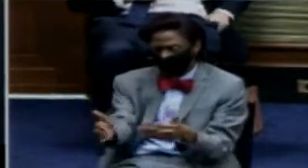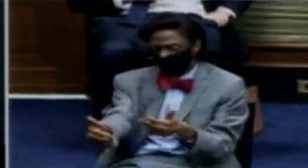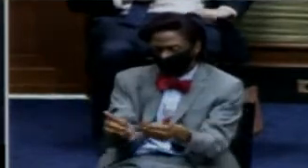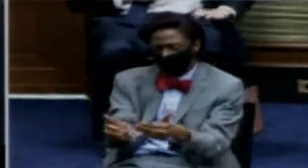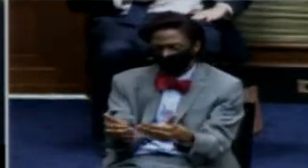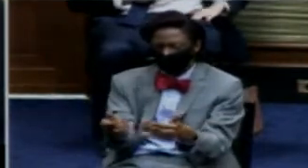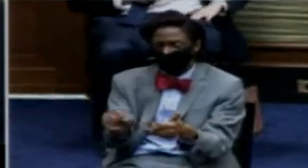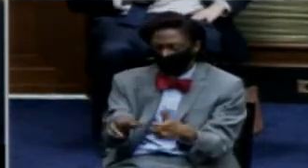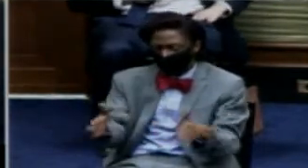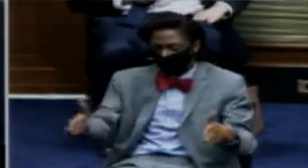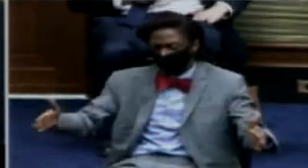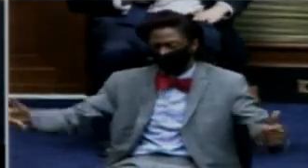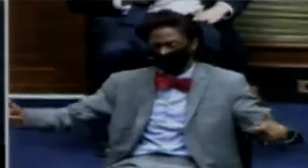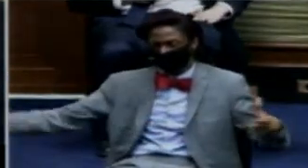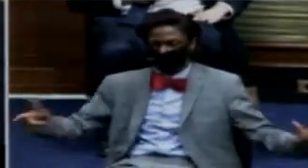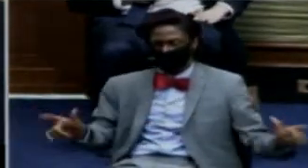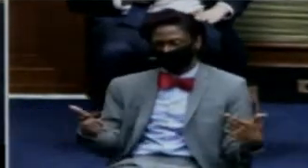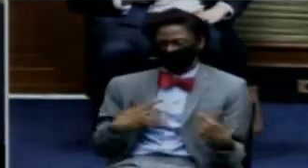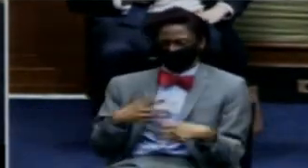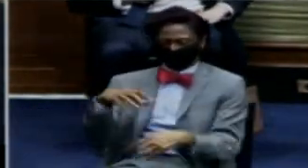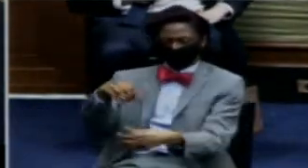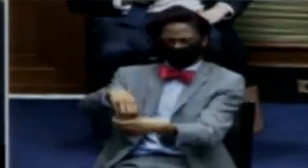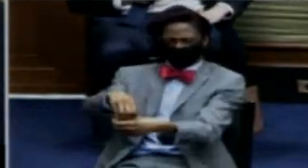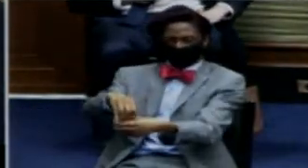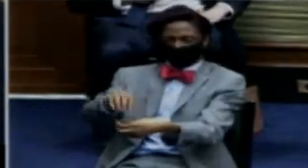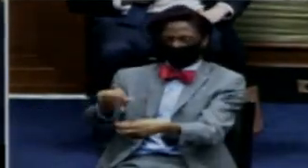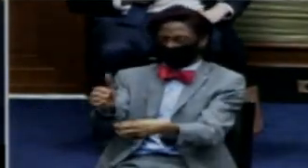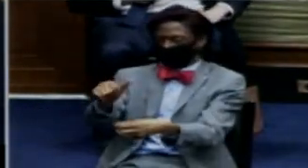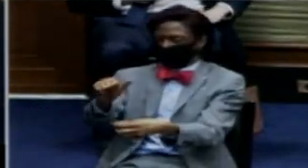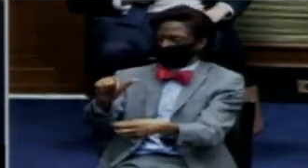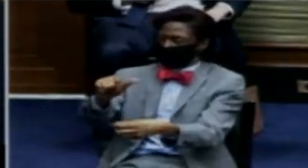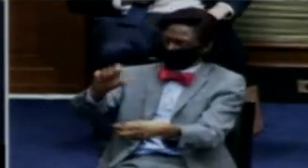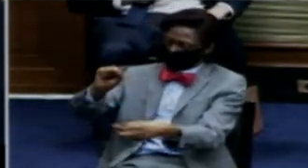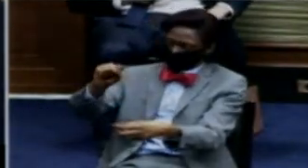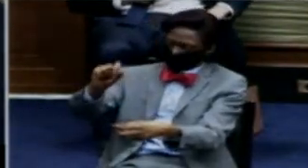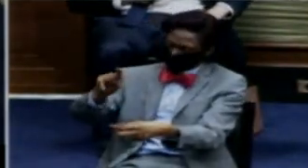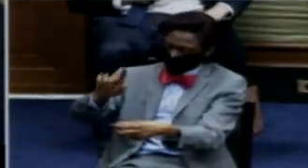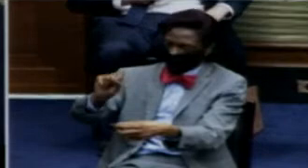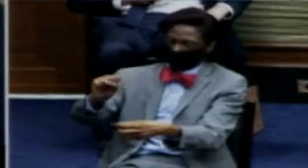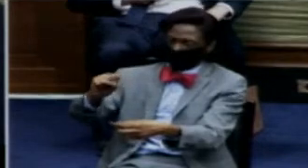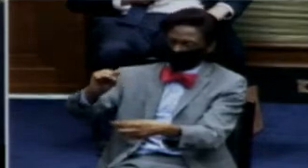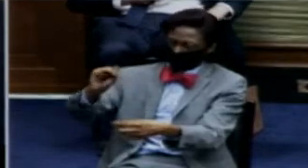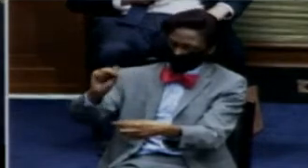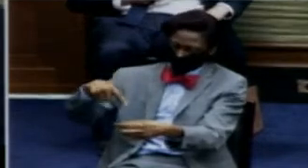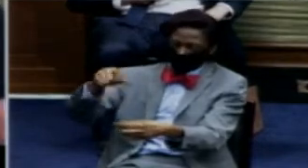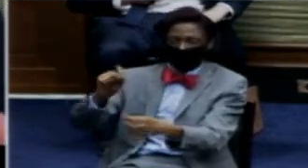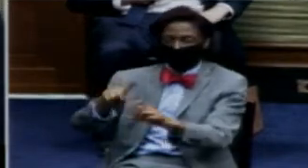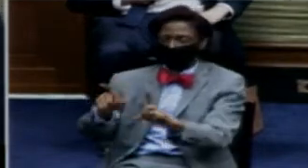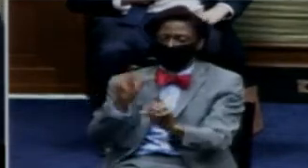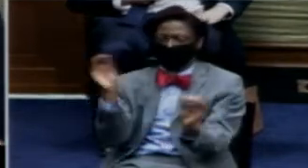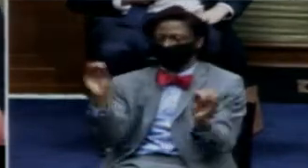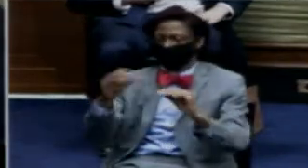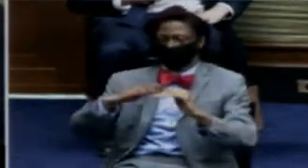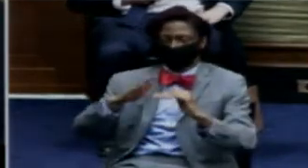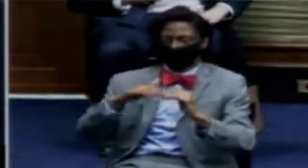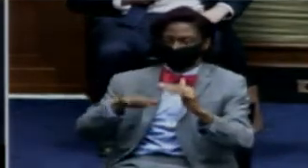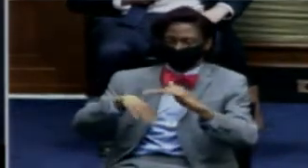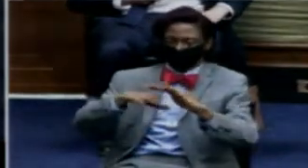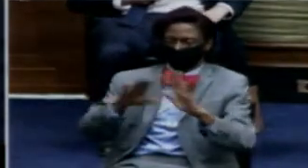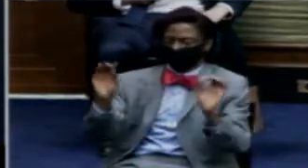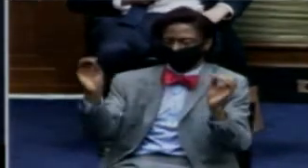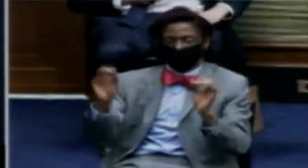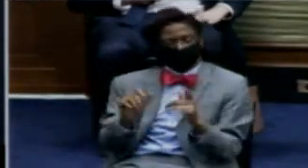the enlargement of the district within the 10-mile square maximum. But there's no minimum. There's no floor. So could